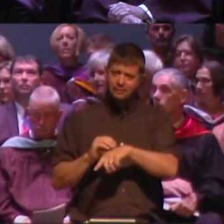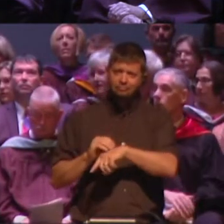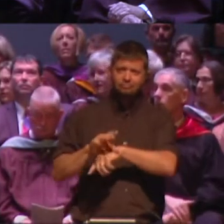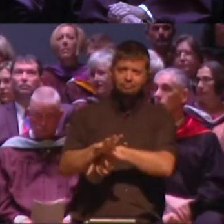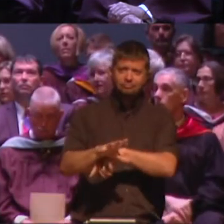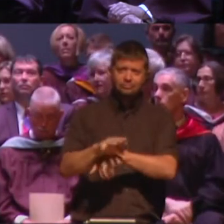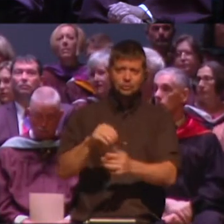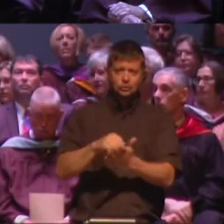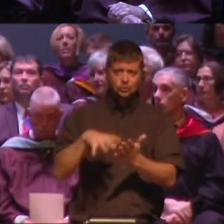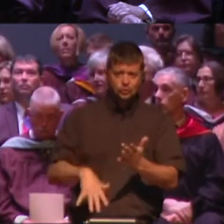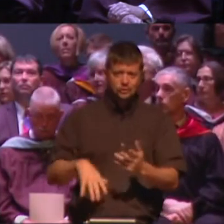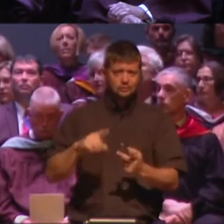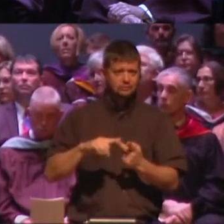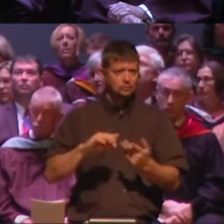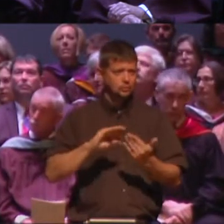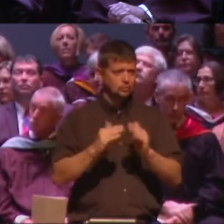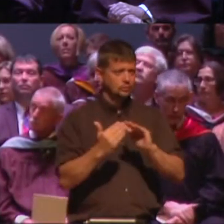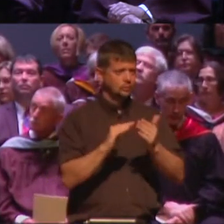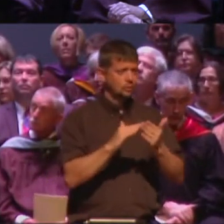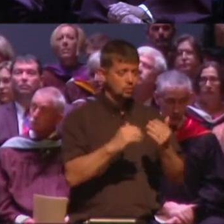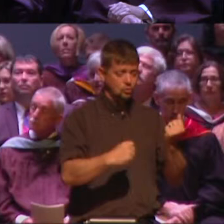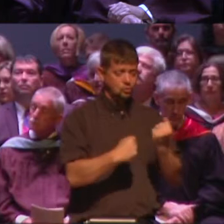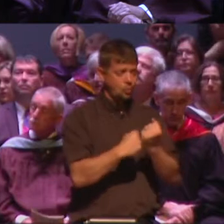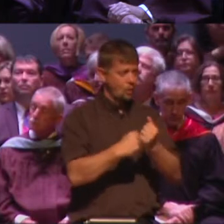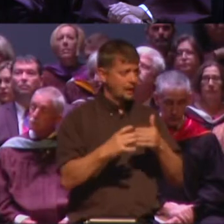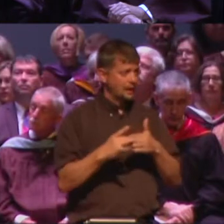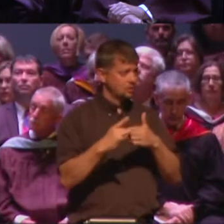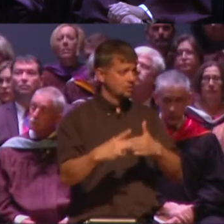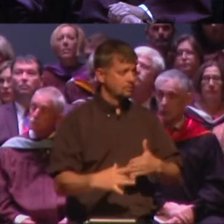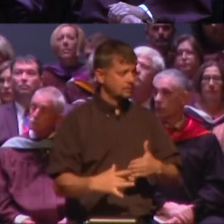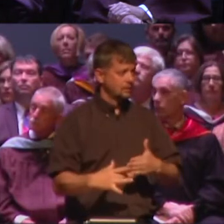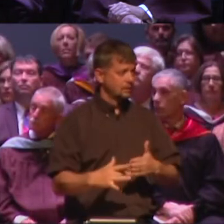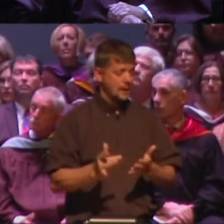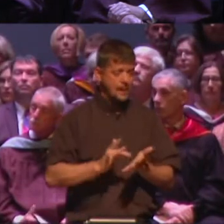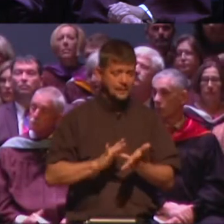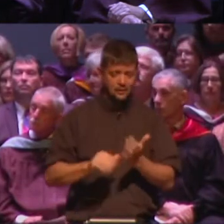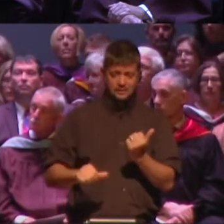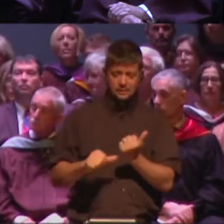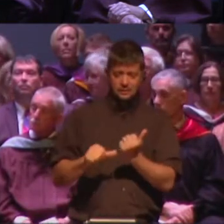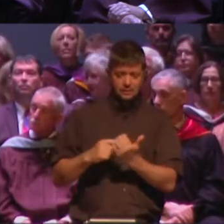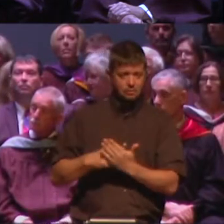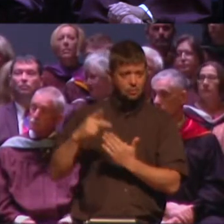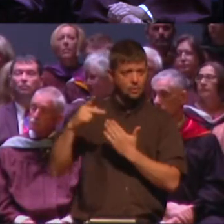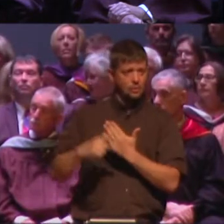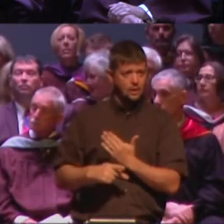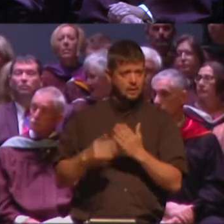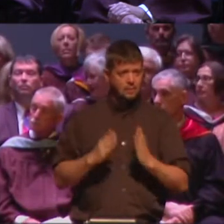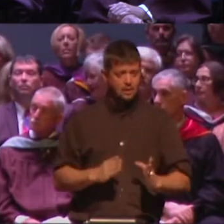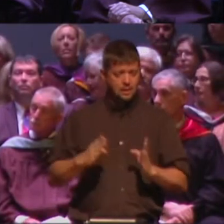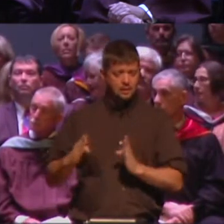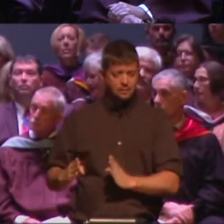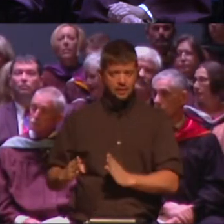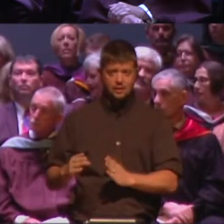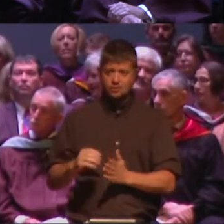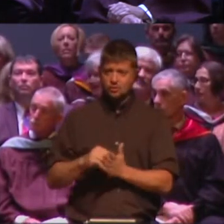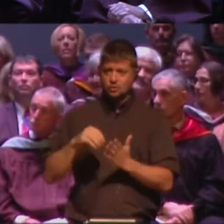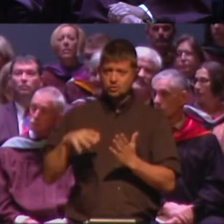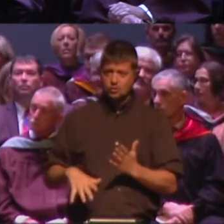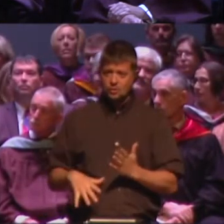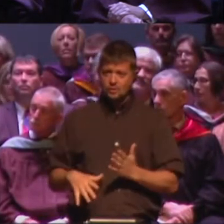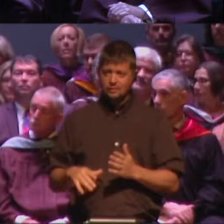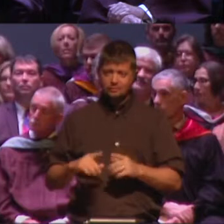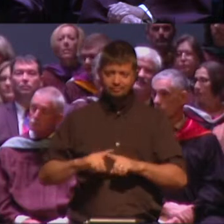community. Under her support leadership, the medical assisting program that prepares students to be multi-skilled